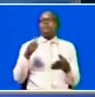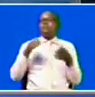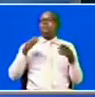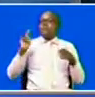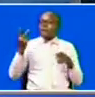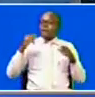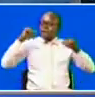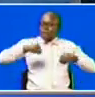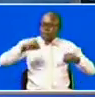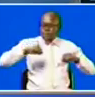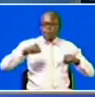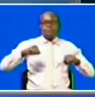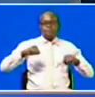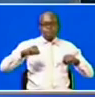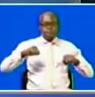ability